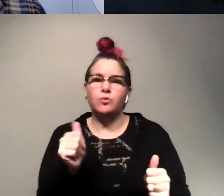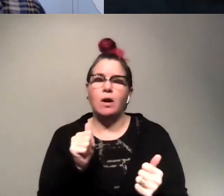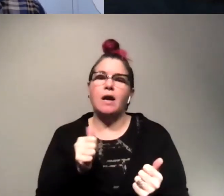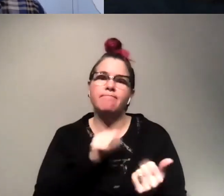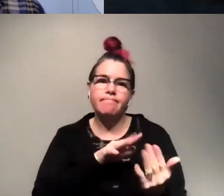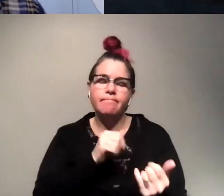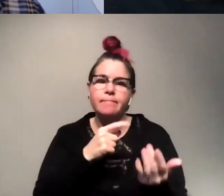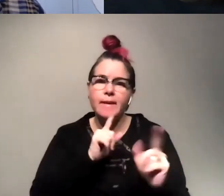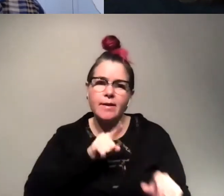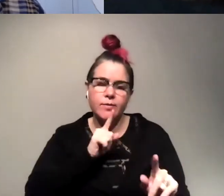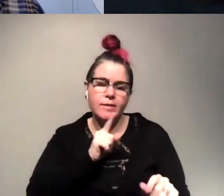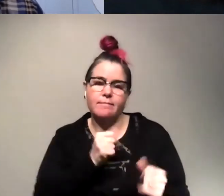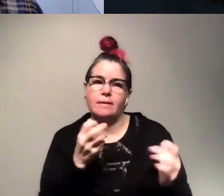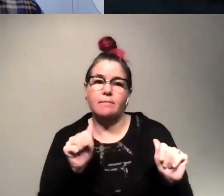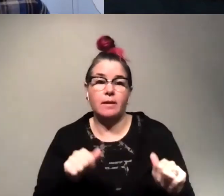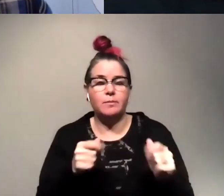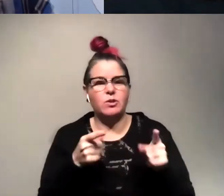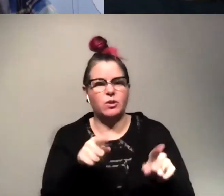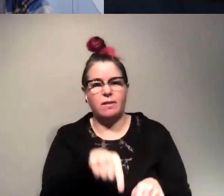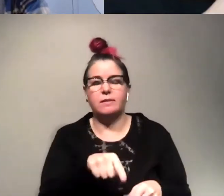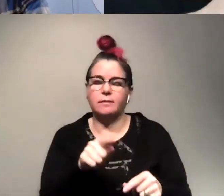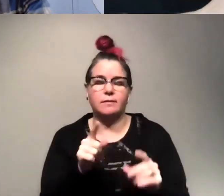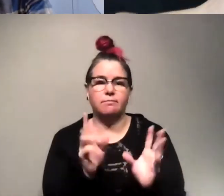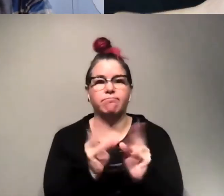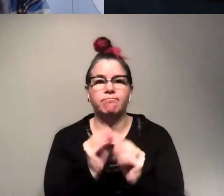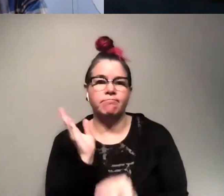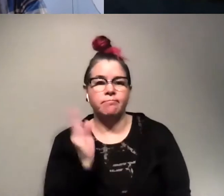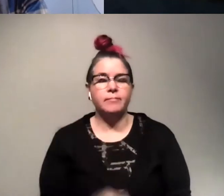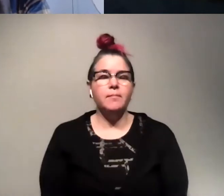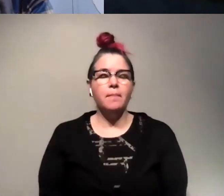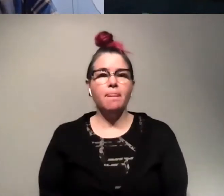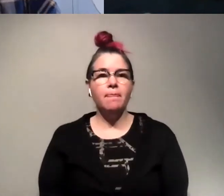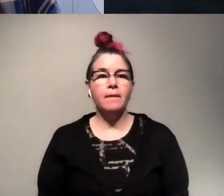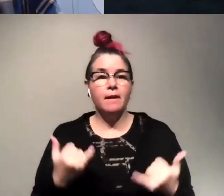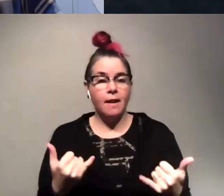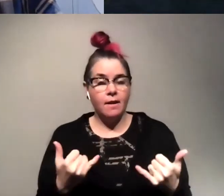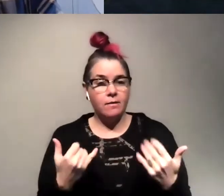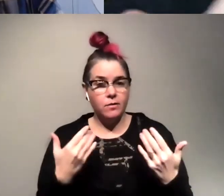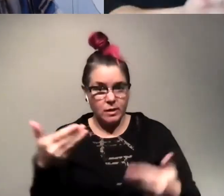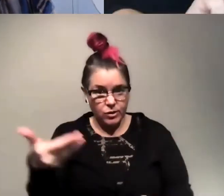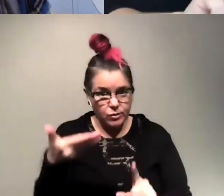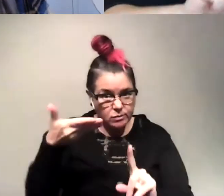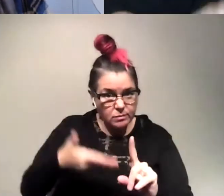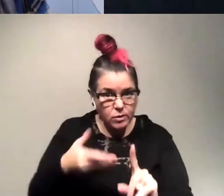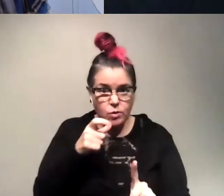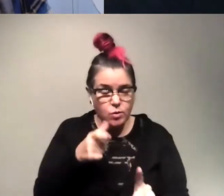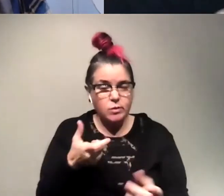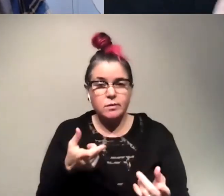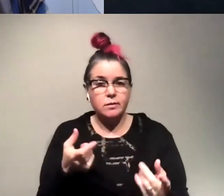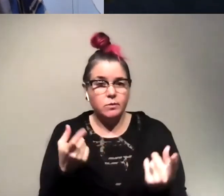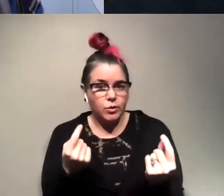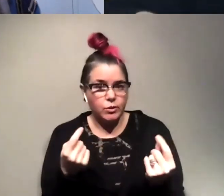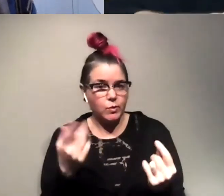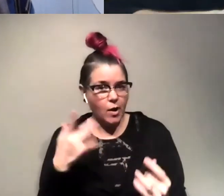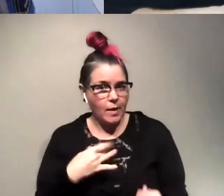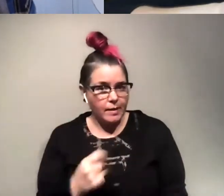as we possibly can during this session. So at this point, would you like to introduce yourself, say who you are, what you do, why